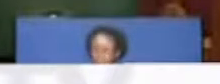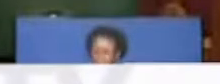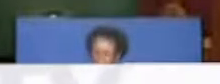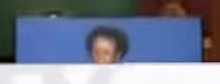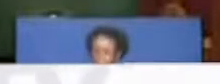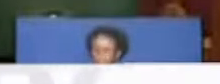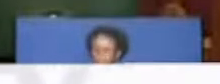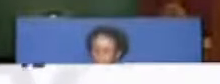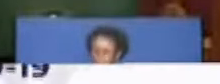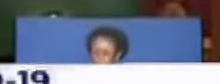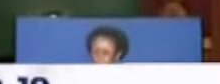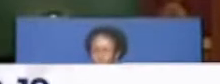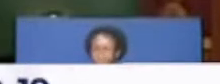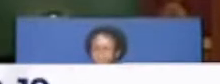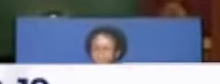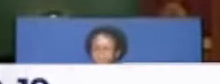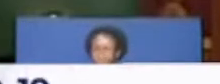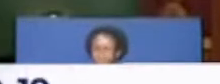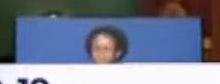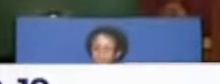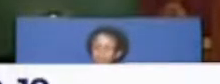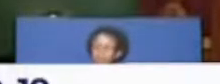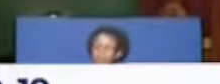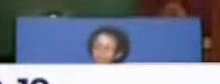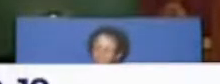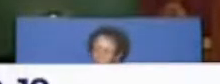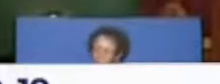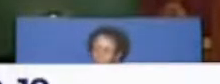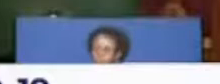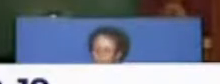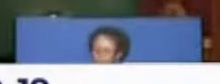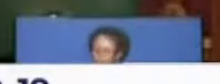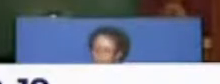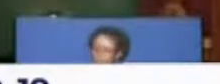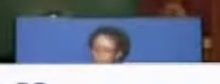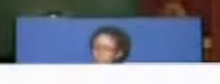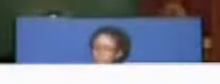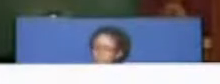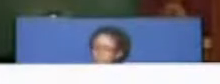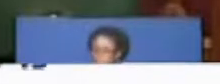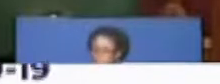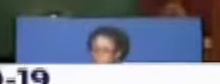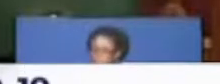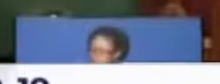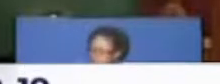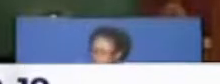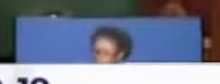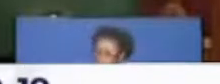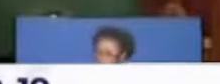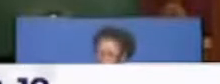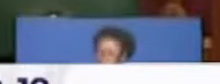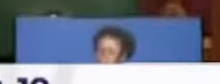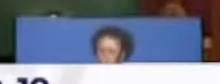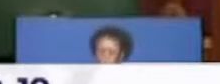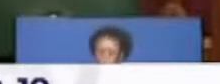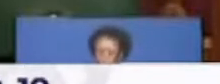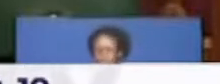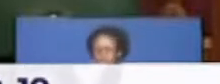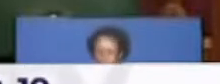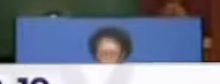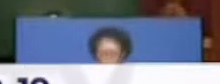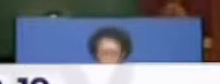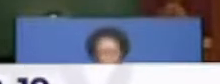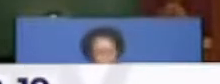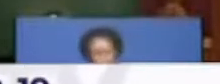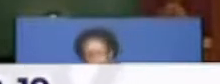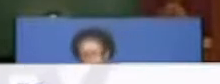engagement to over 750 youths engaged in the improvements to the environment and hygiene and in